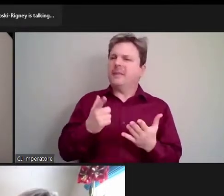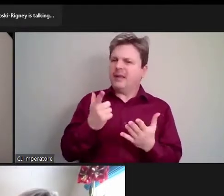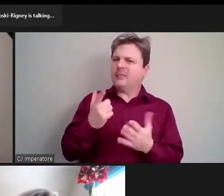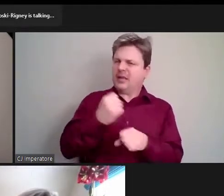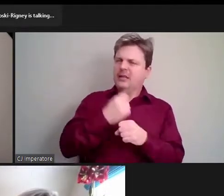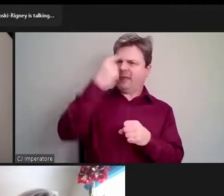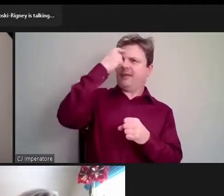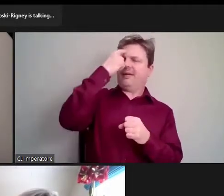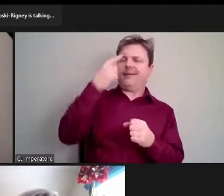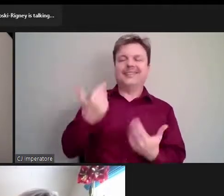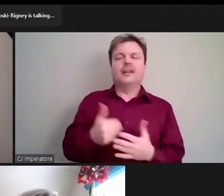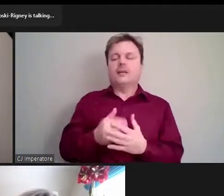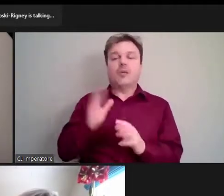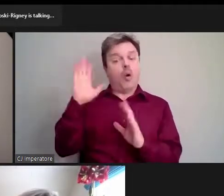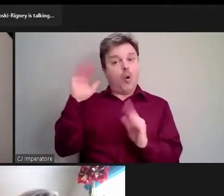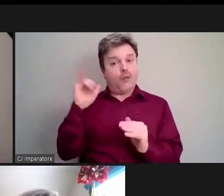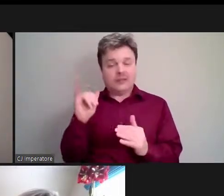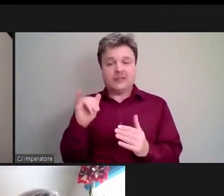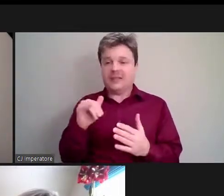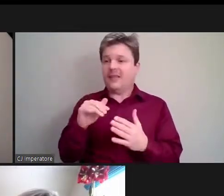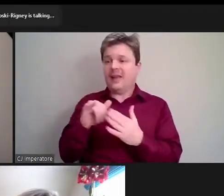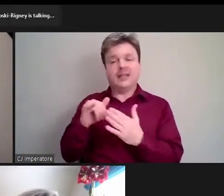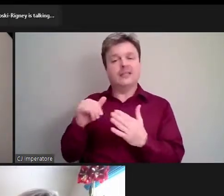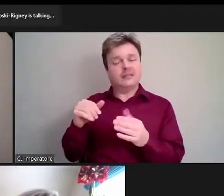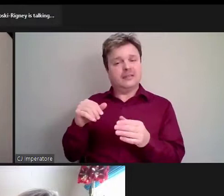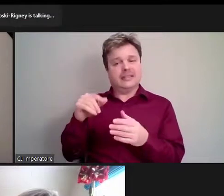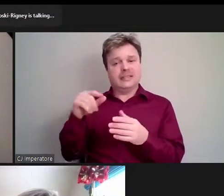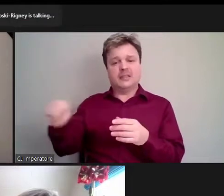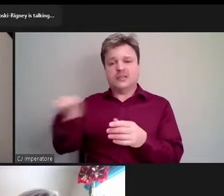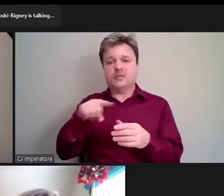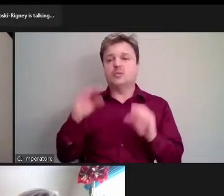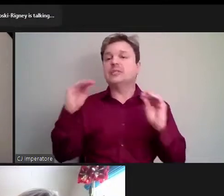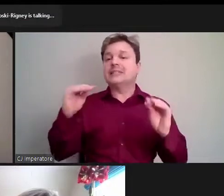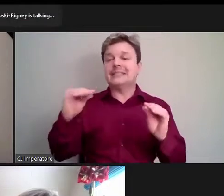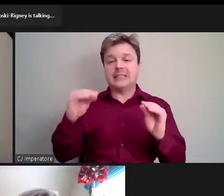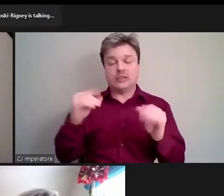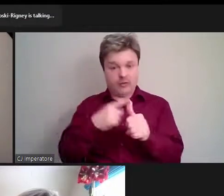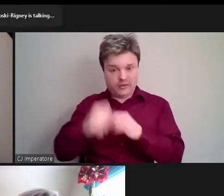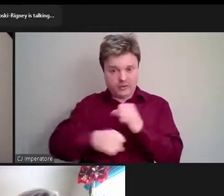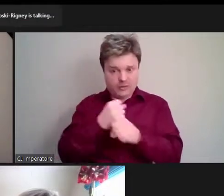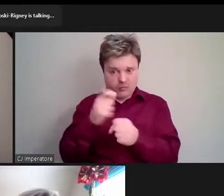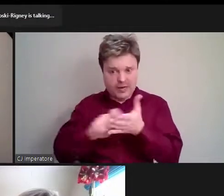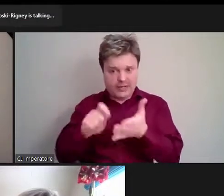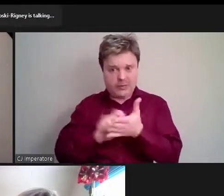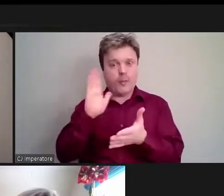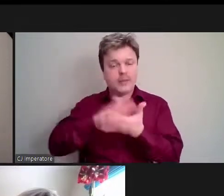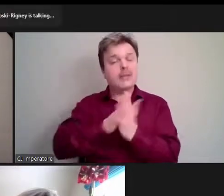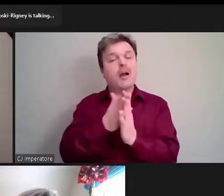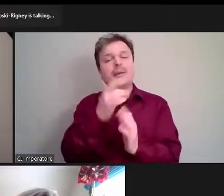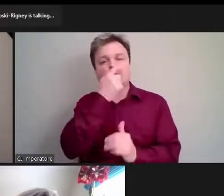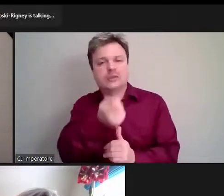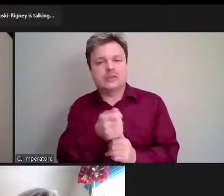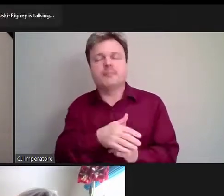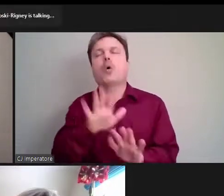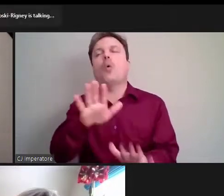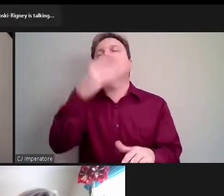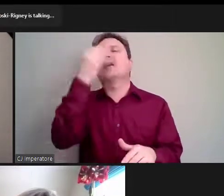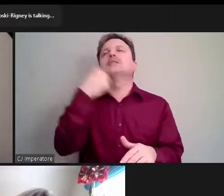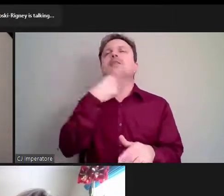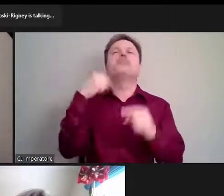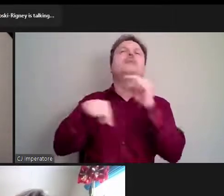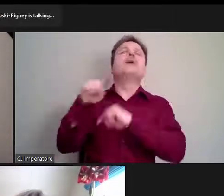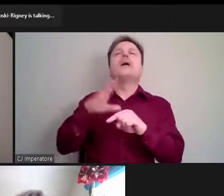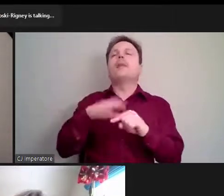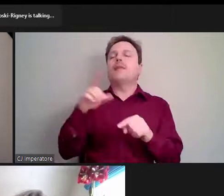who teach first year writing will be interested in, oh, I forgot to say what we did to create this. The Accessibility Committee